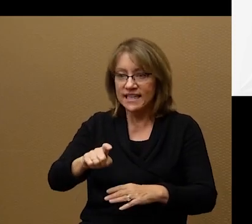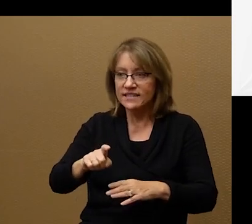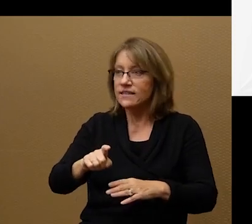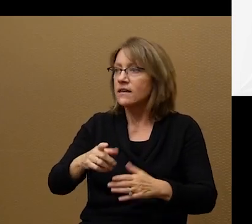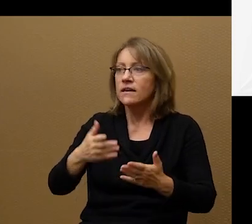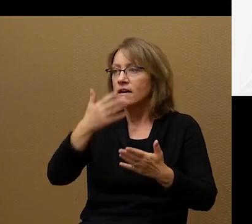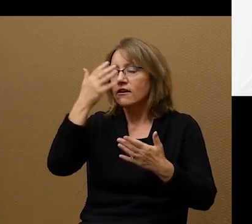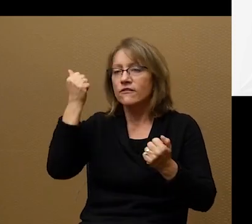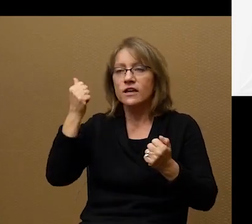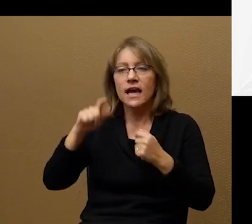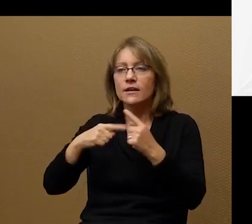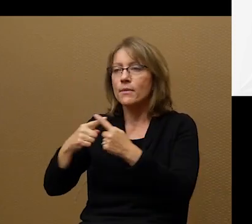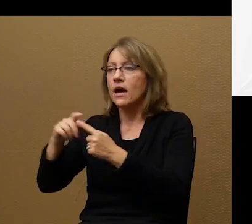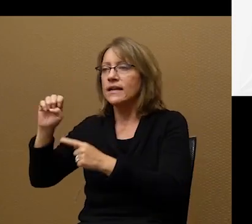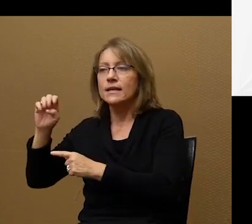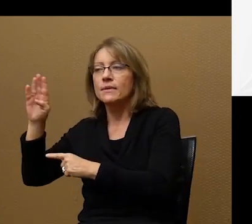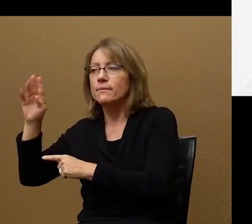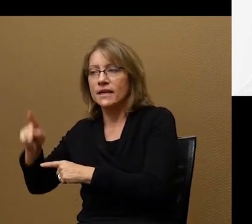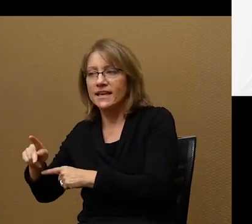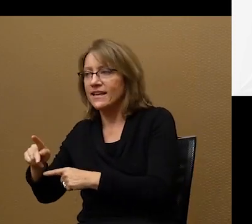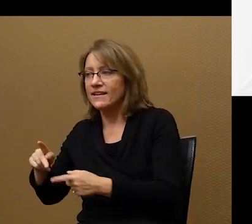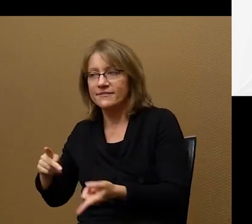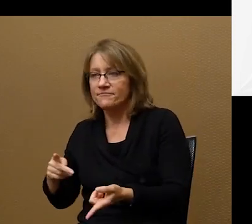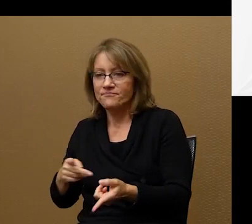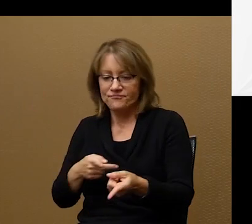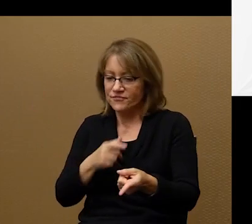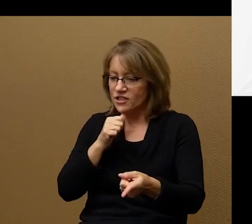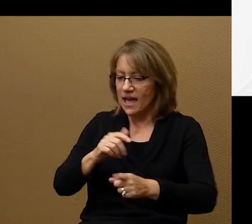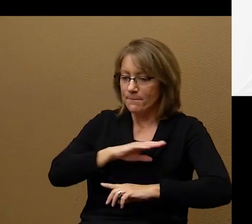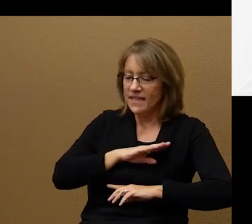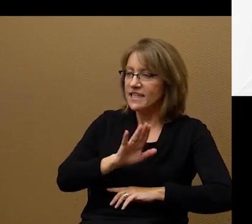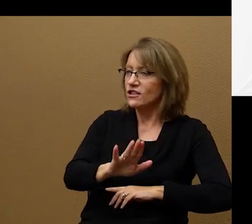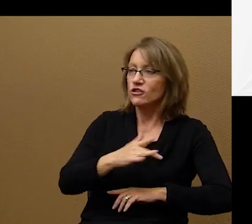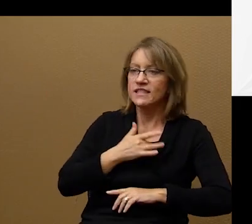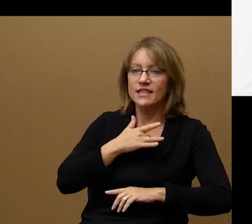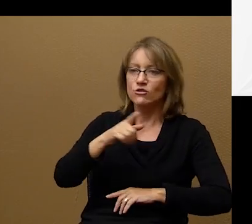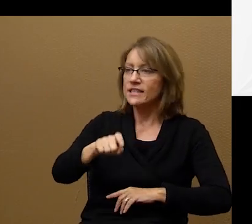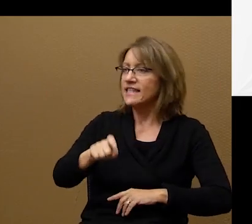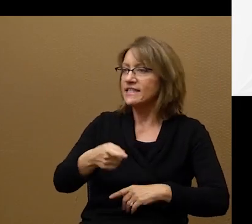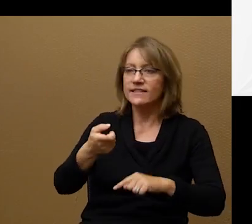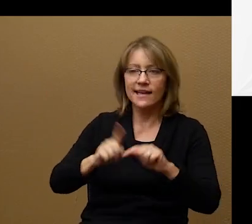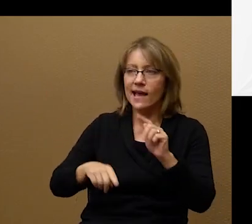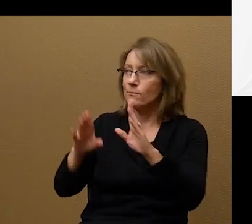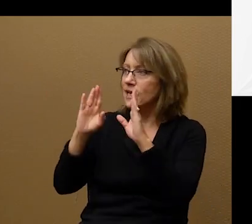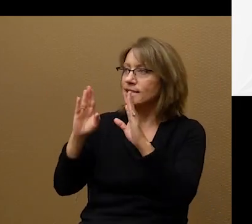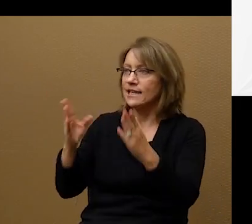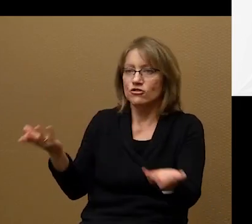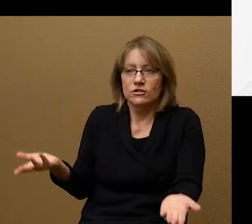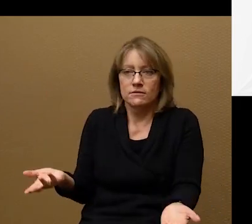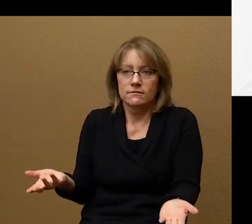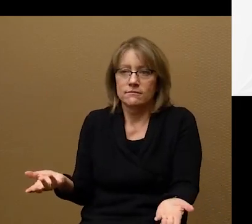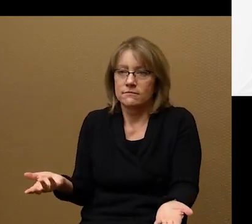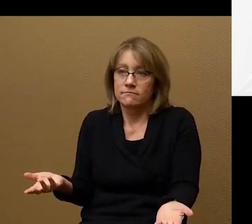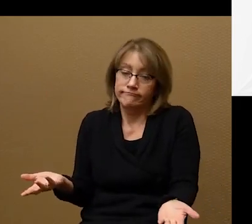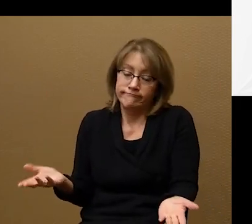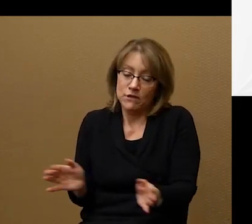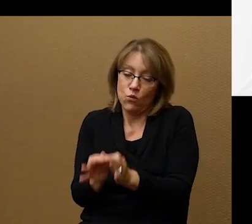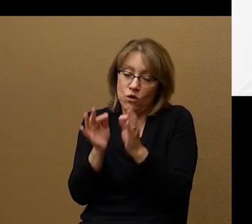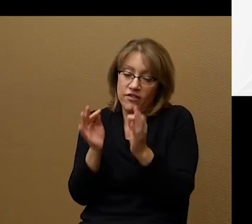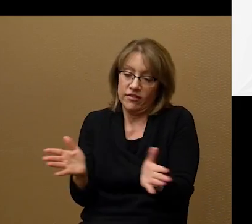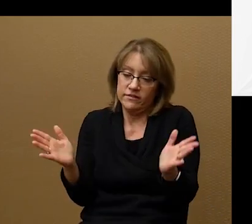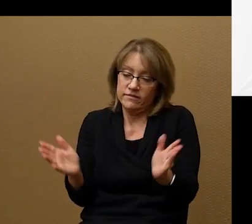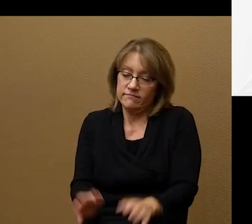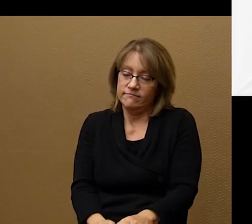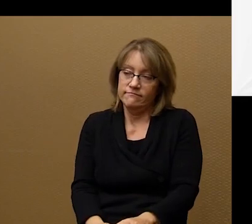the evidence-based practices, because if our sensory needs are not being met, they're not going to be able to pay attention or